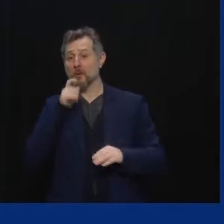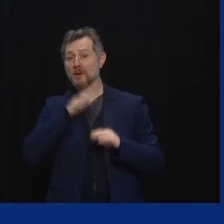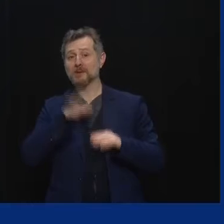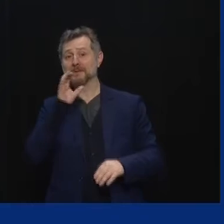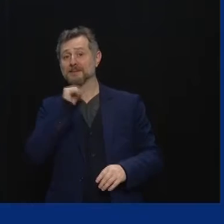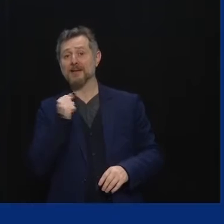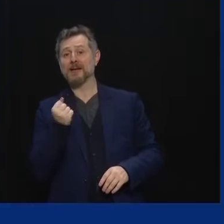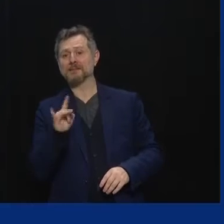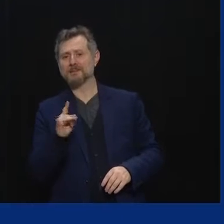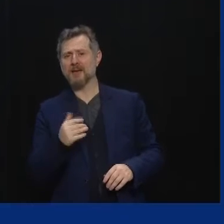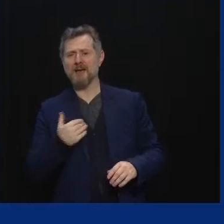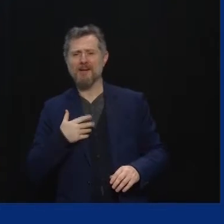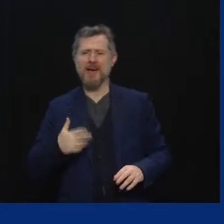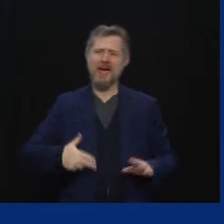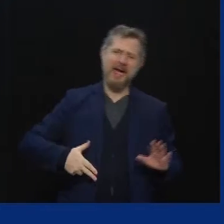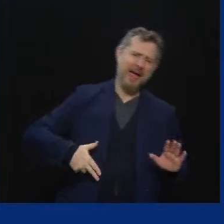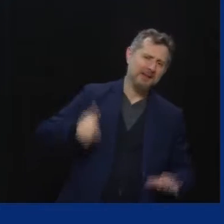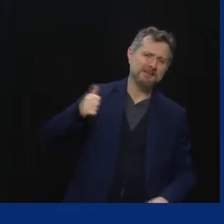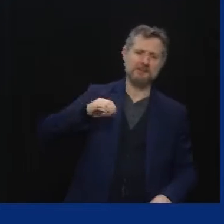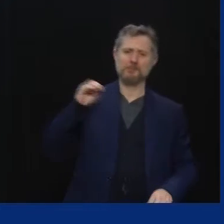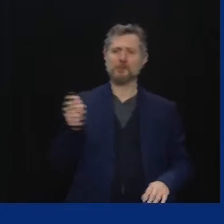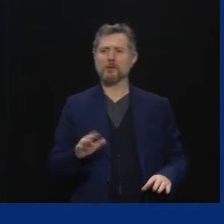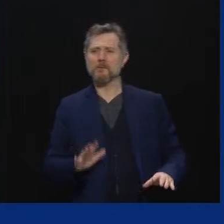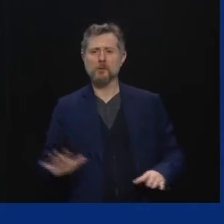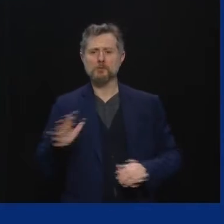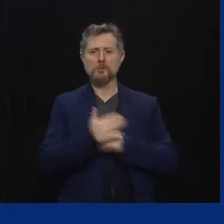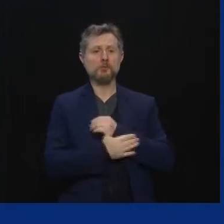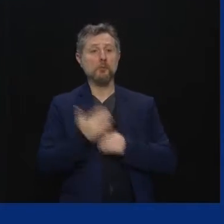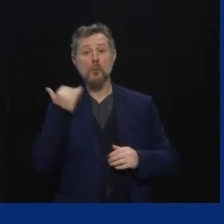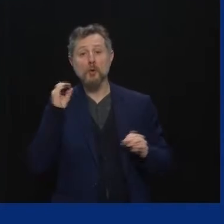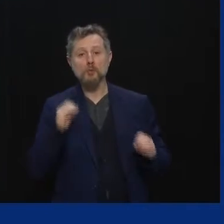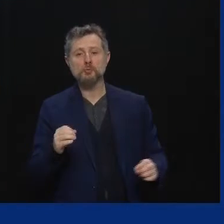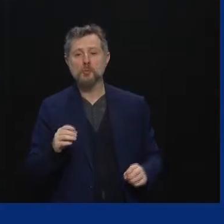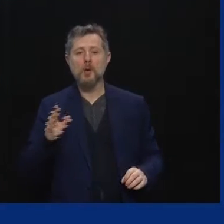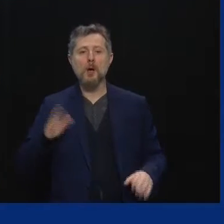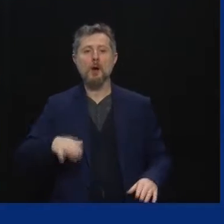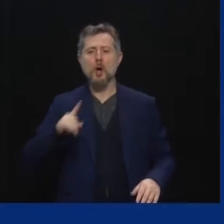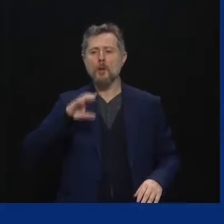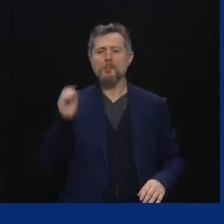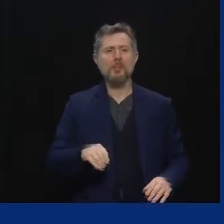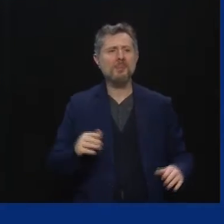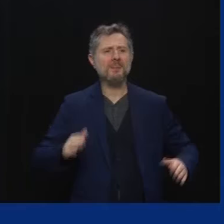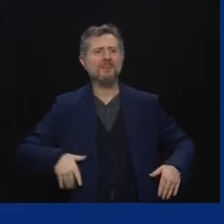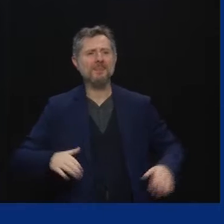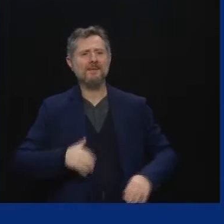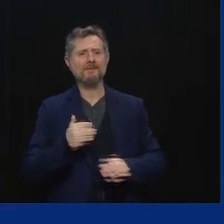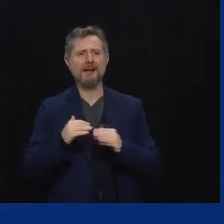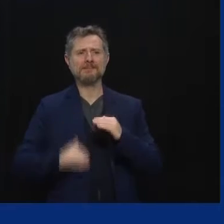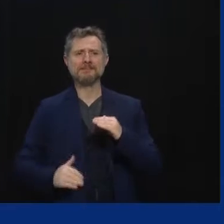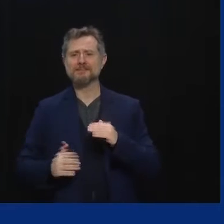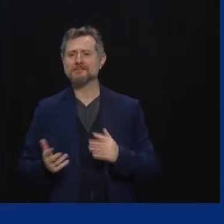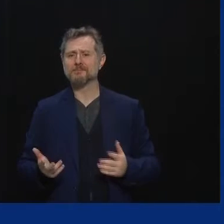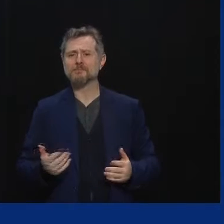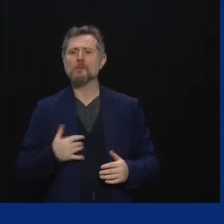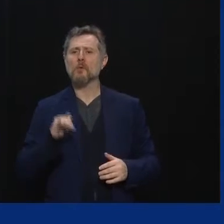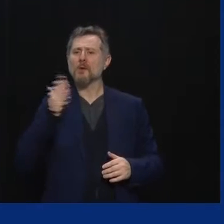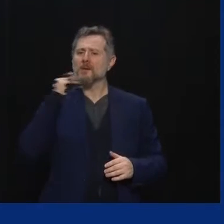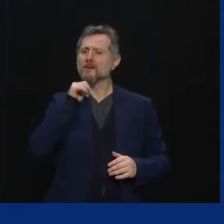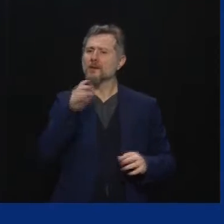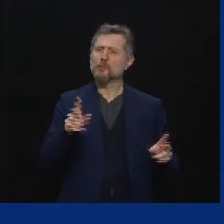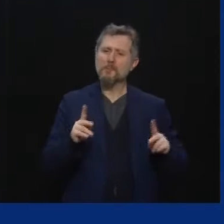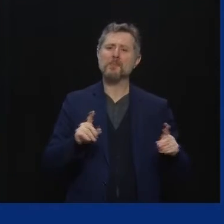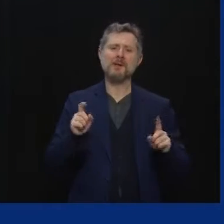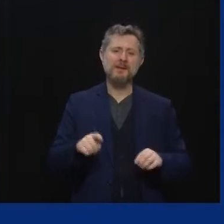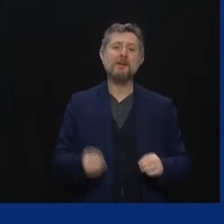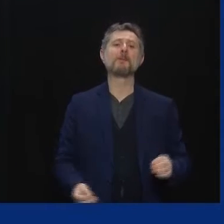country, but there is no reason why it's not 100%. Look at this. We also know that there's more people who have to be have